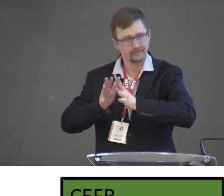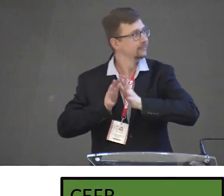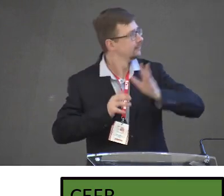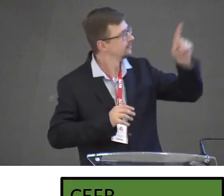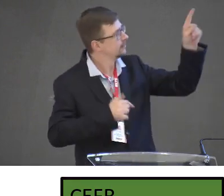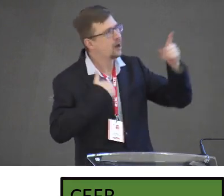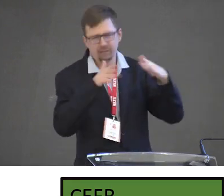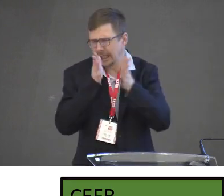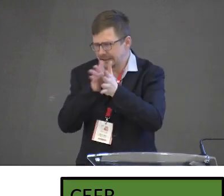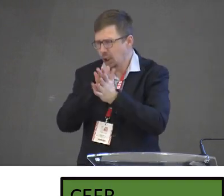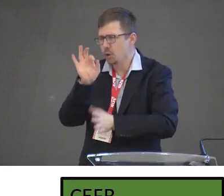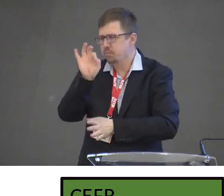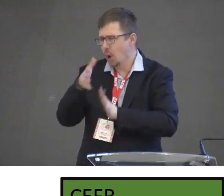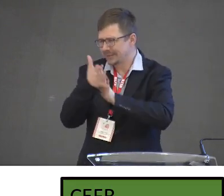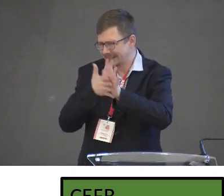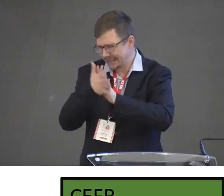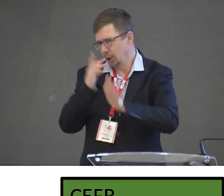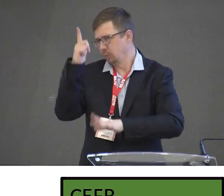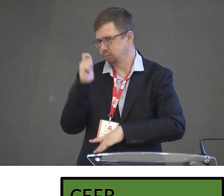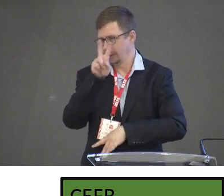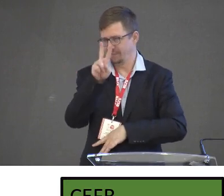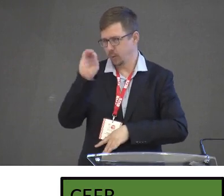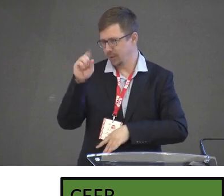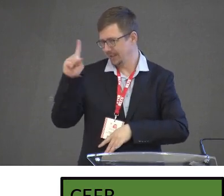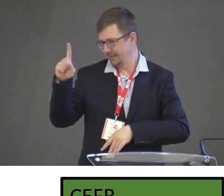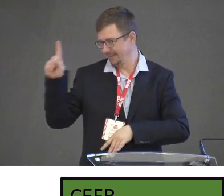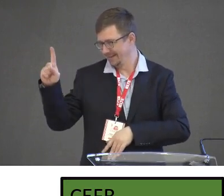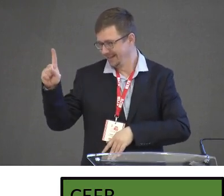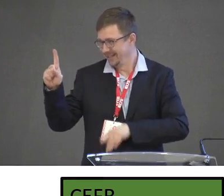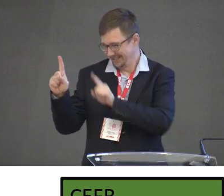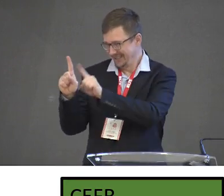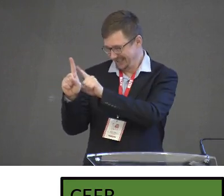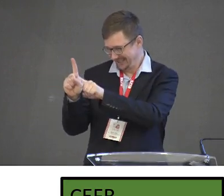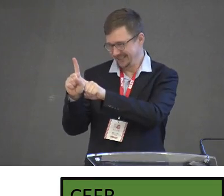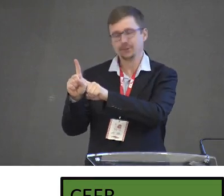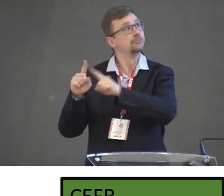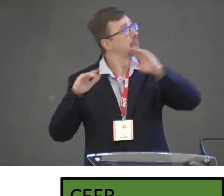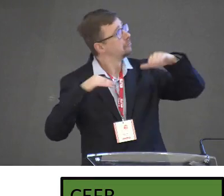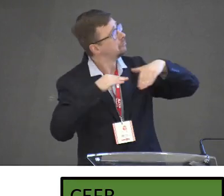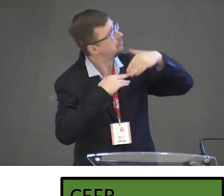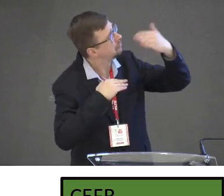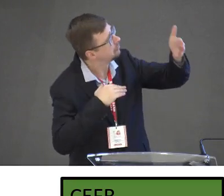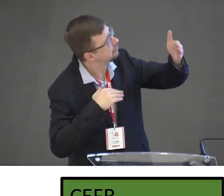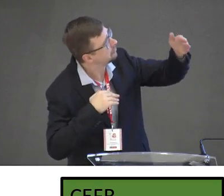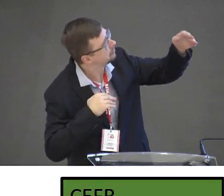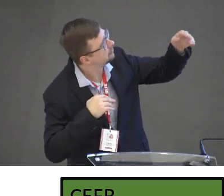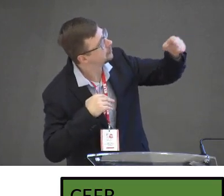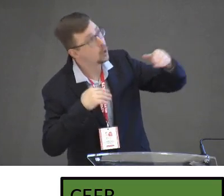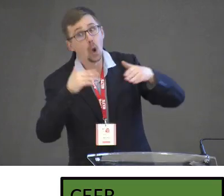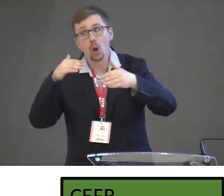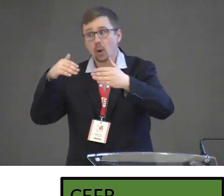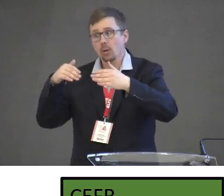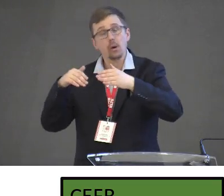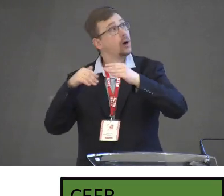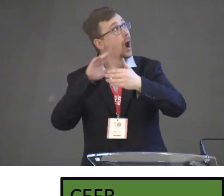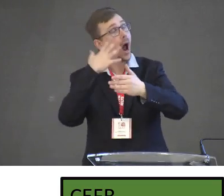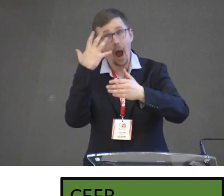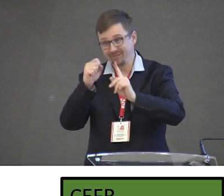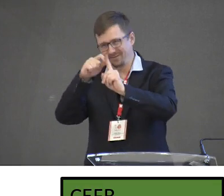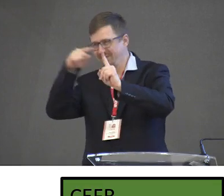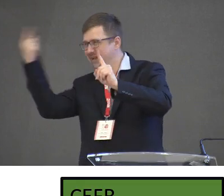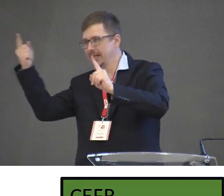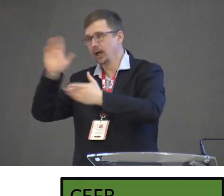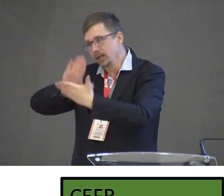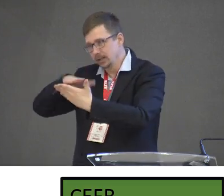how the CEFR was applied or translated to sign language, sign languages. The ProSign was a European